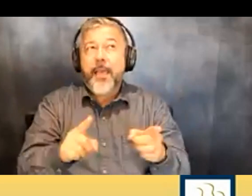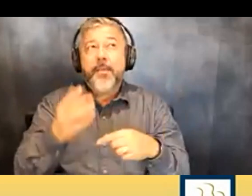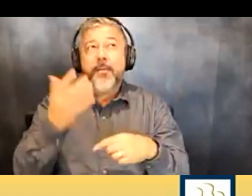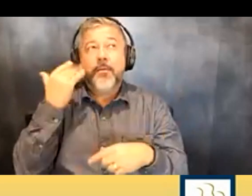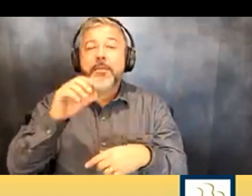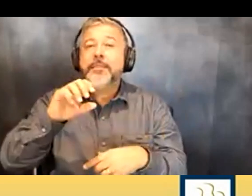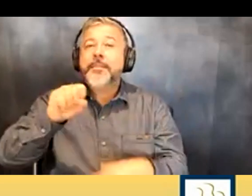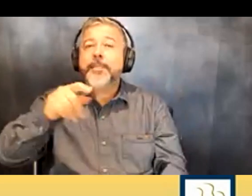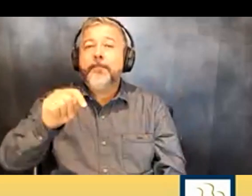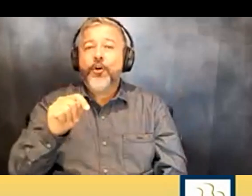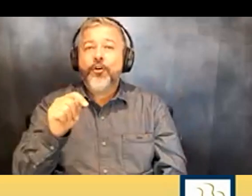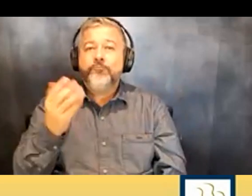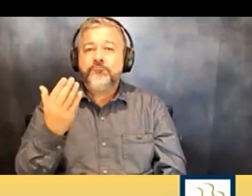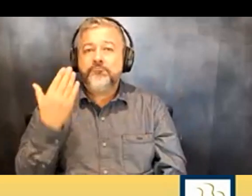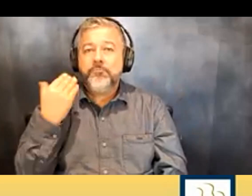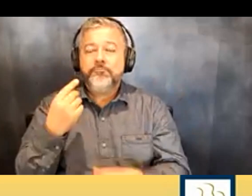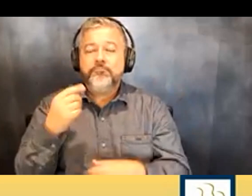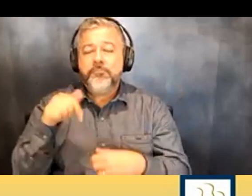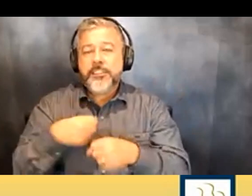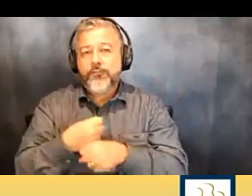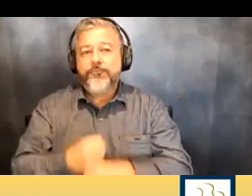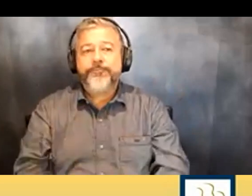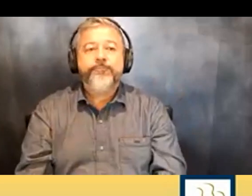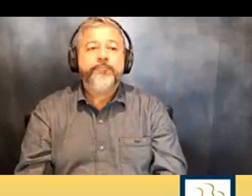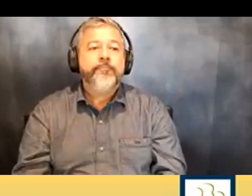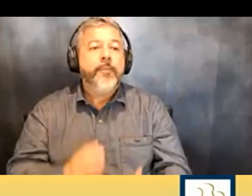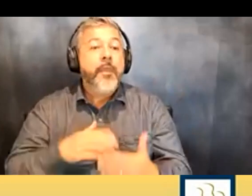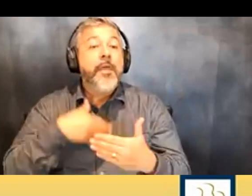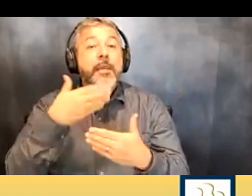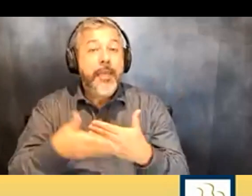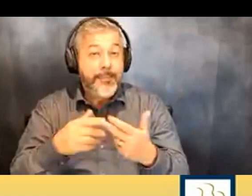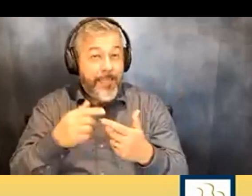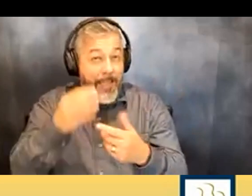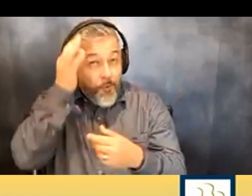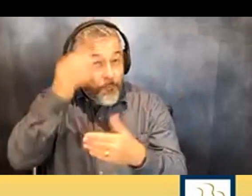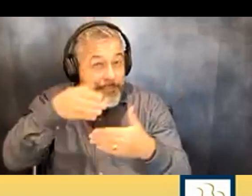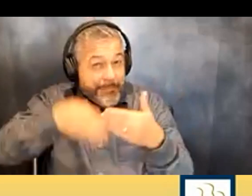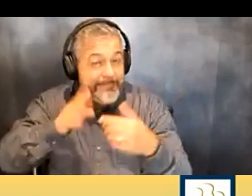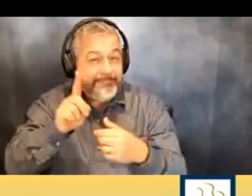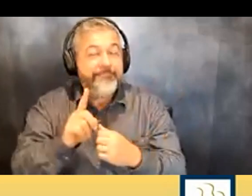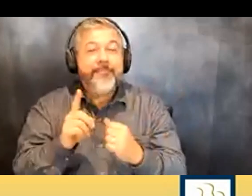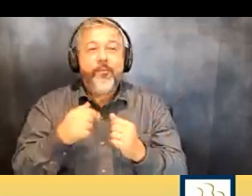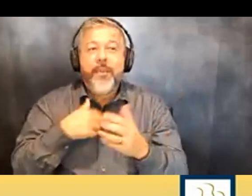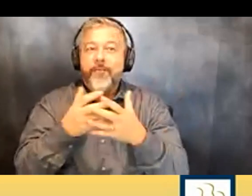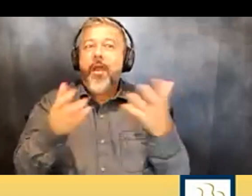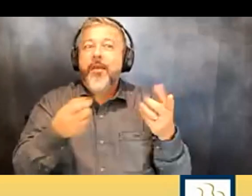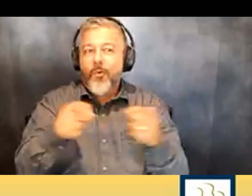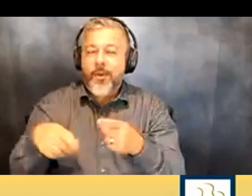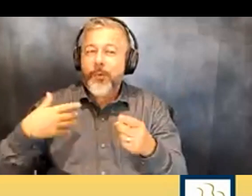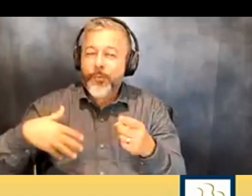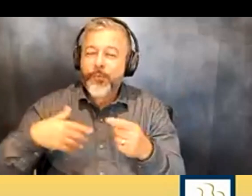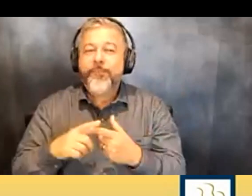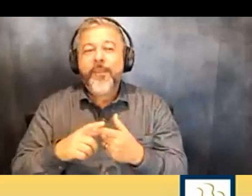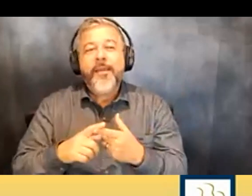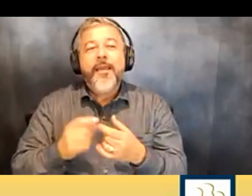mid-September. Next slide, please. And I'm almost done. We just have so much going on. And